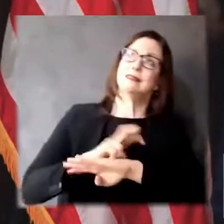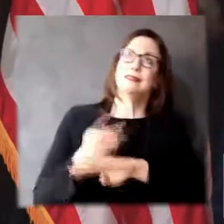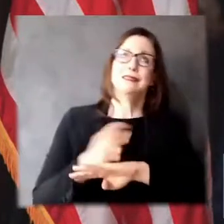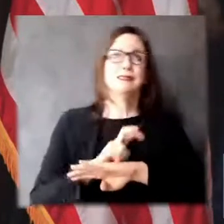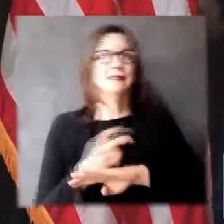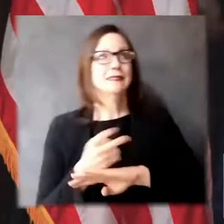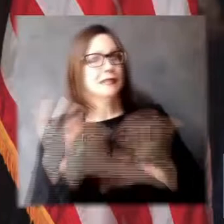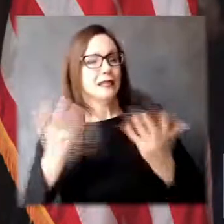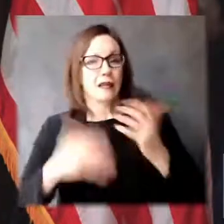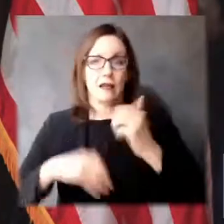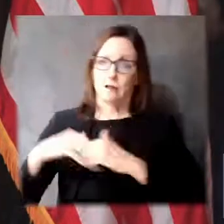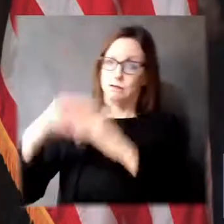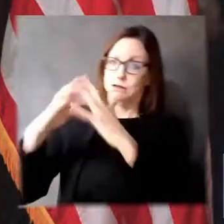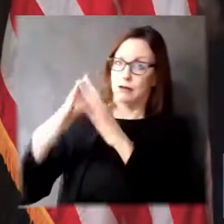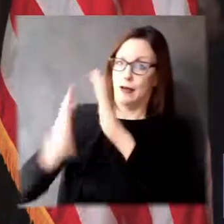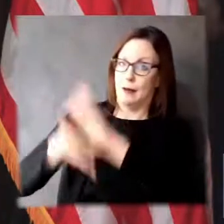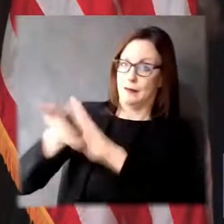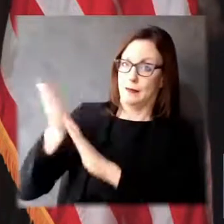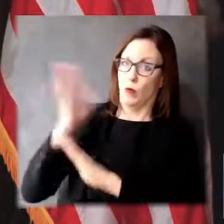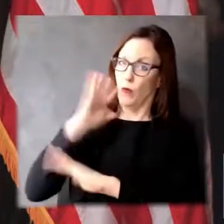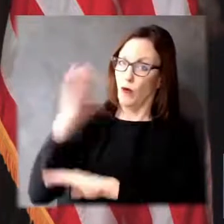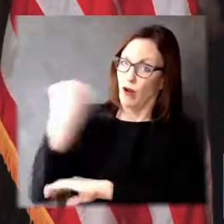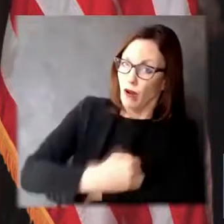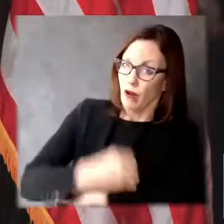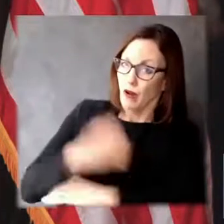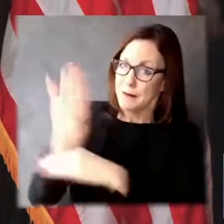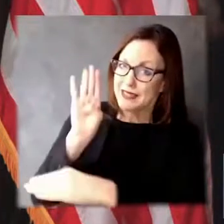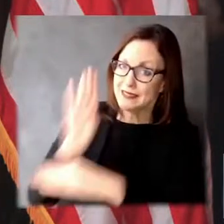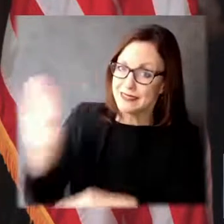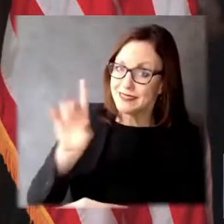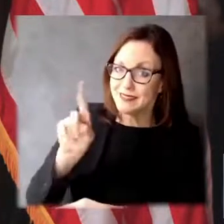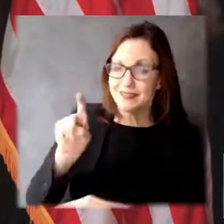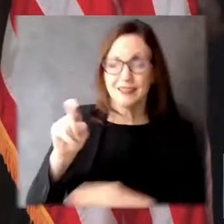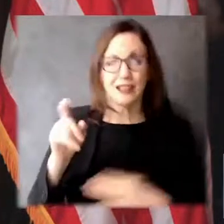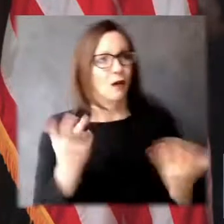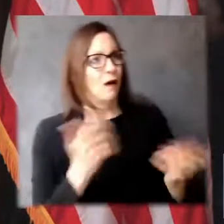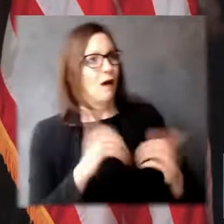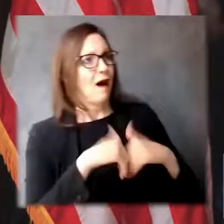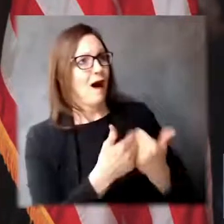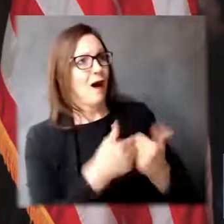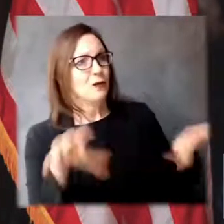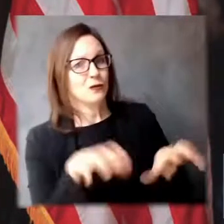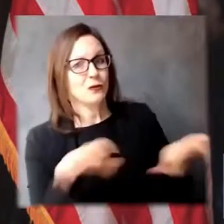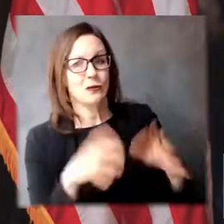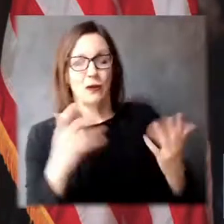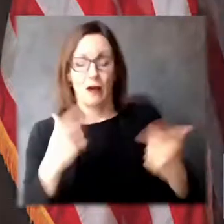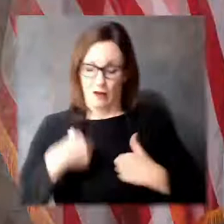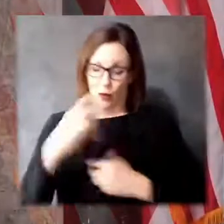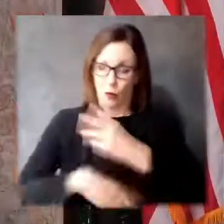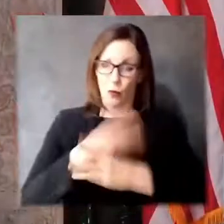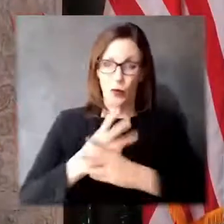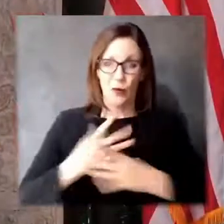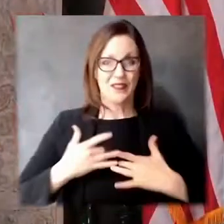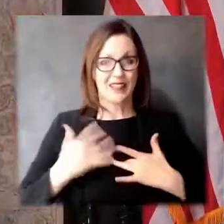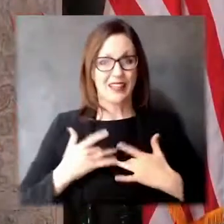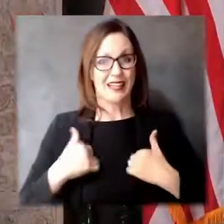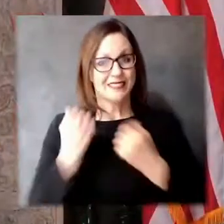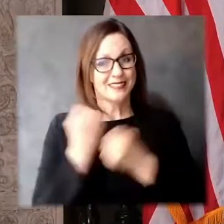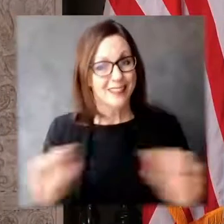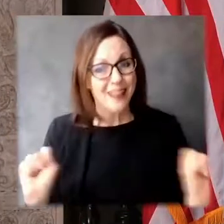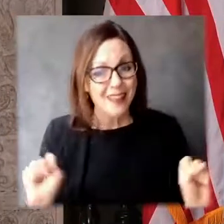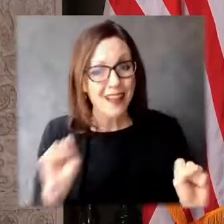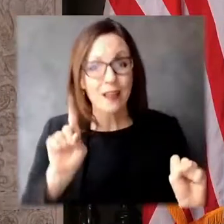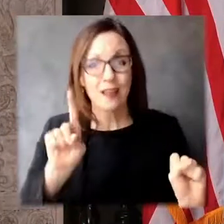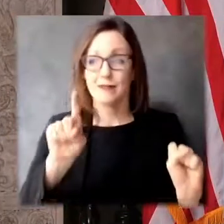up. Worried about making sure you can keep the lights on and heat on at home. So, as